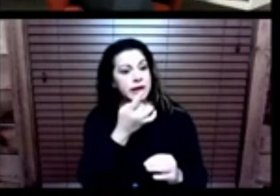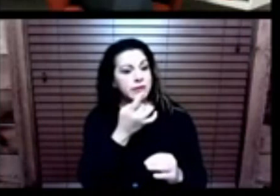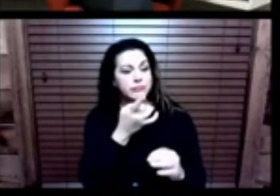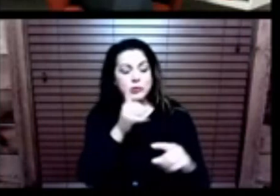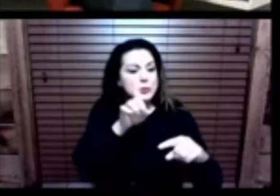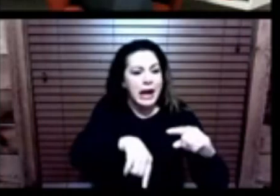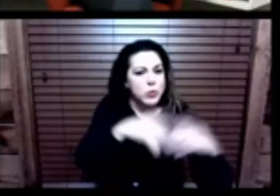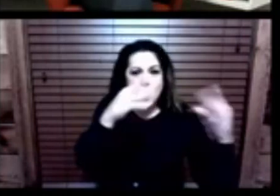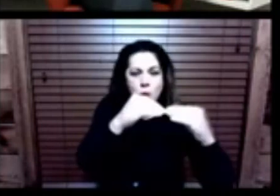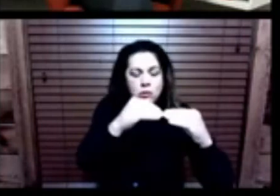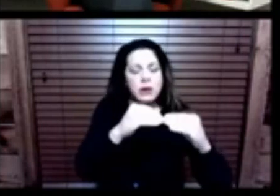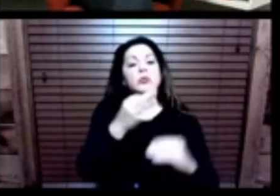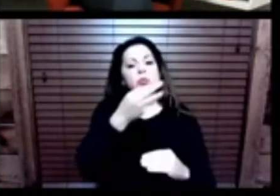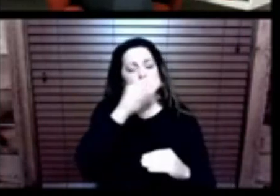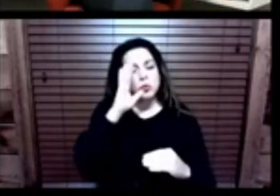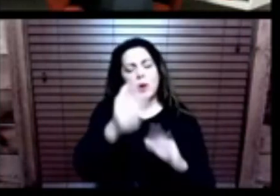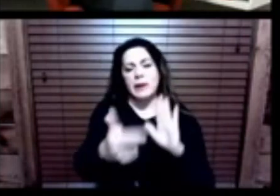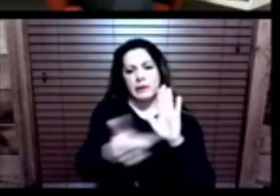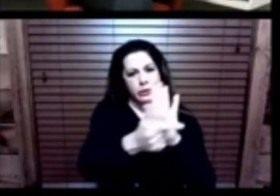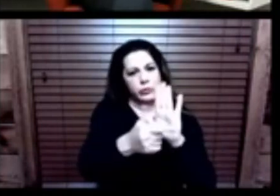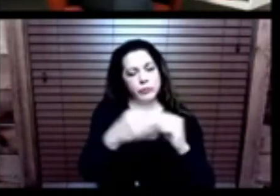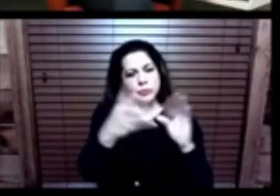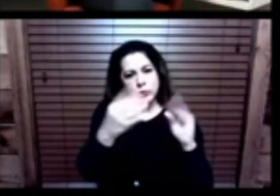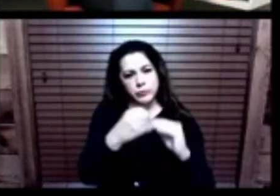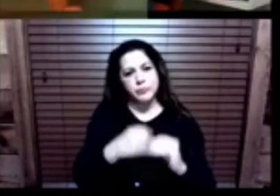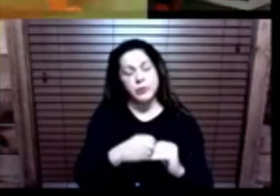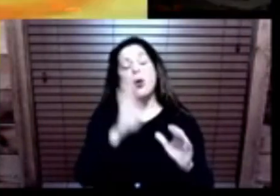Yeah. All right, let's push back to the studio.